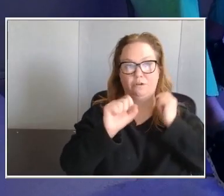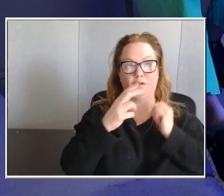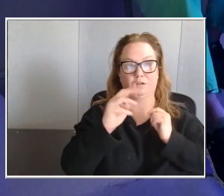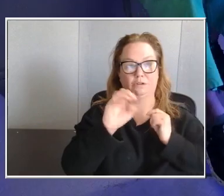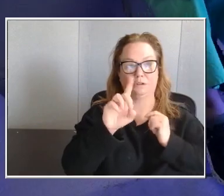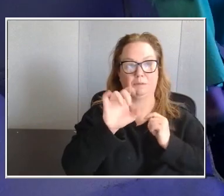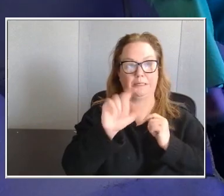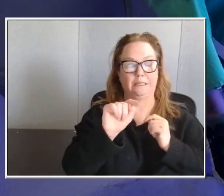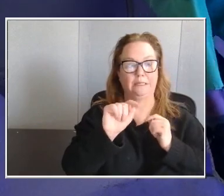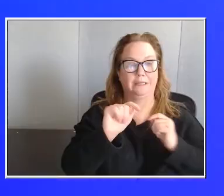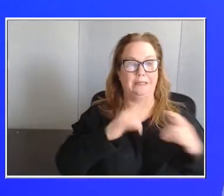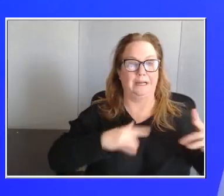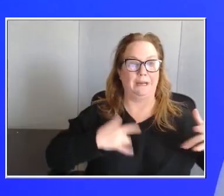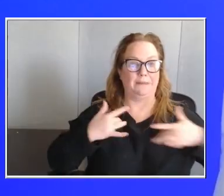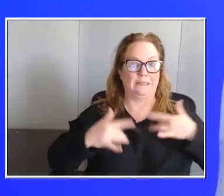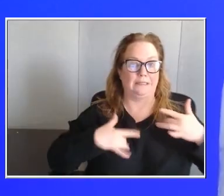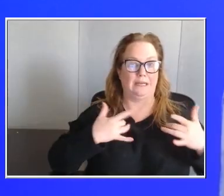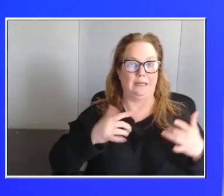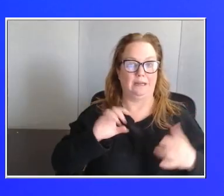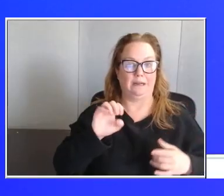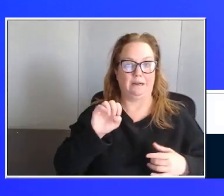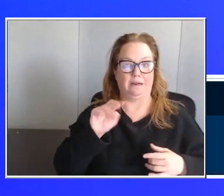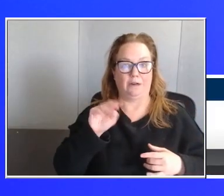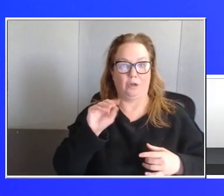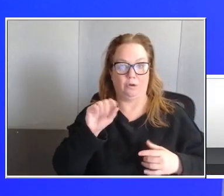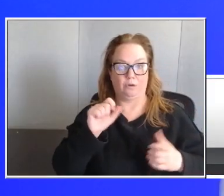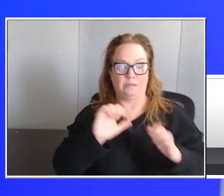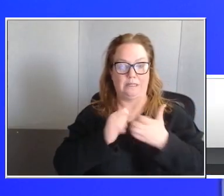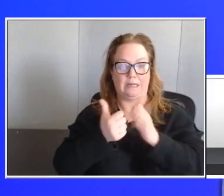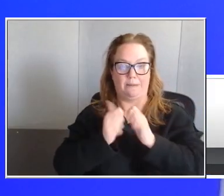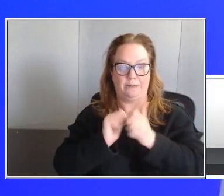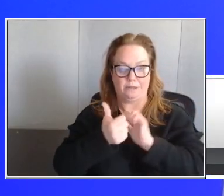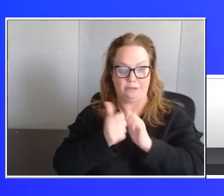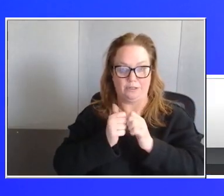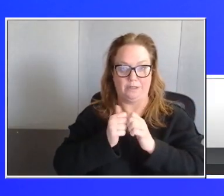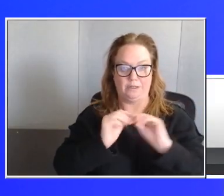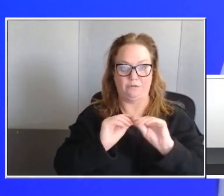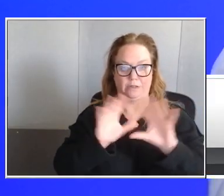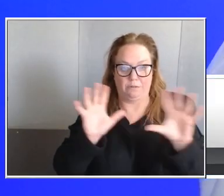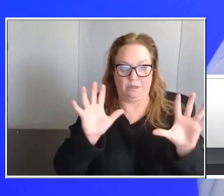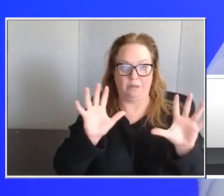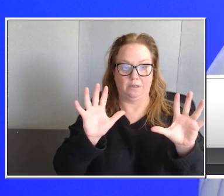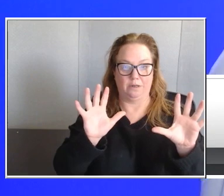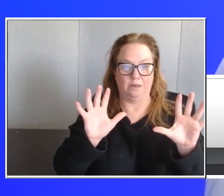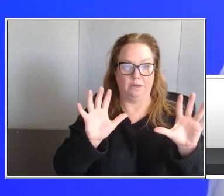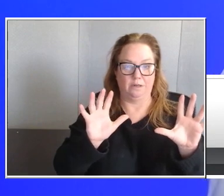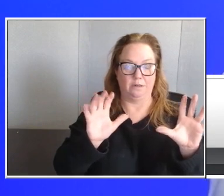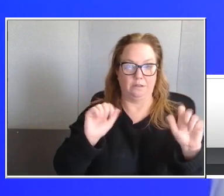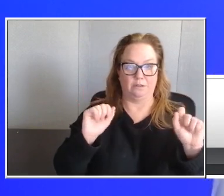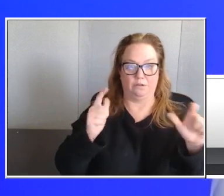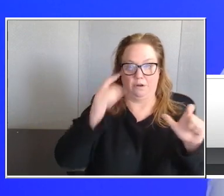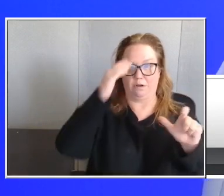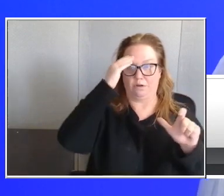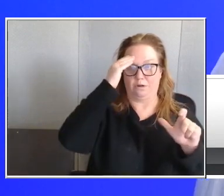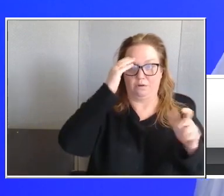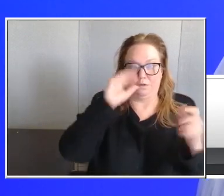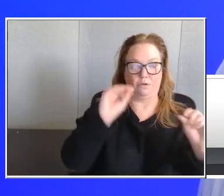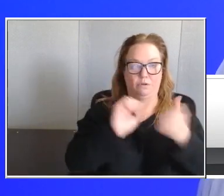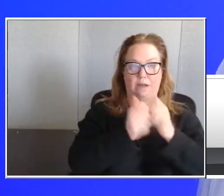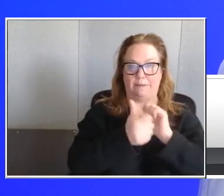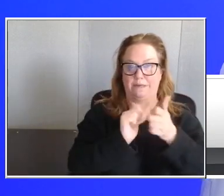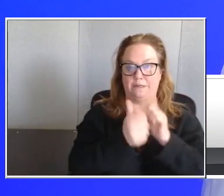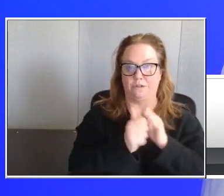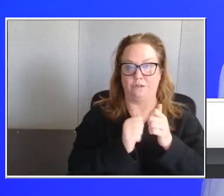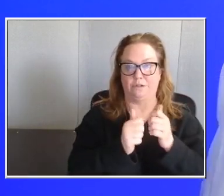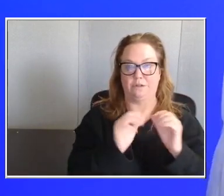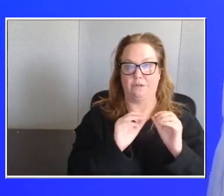I'm excited about the UNOS and competition and transparency. As everybody knows, if there's no competition and